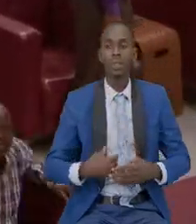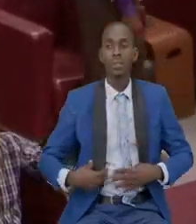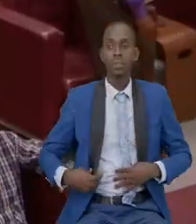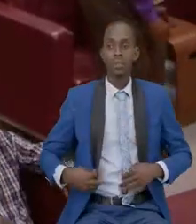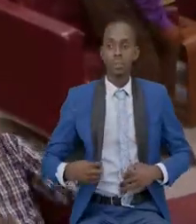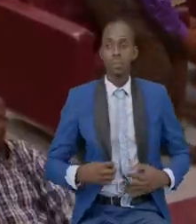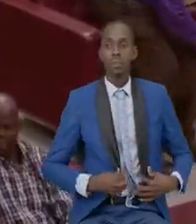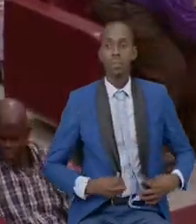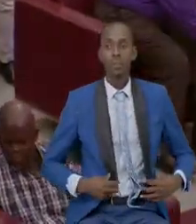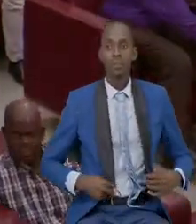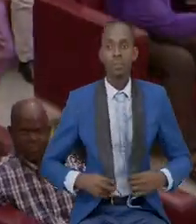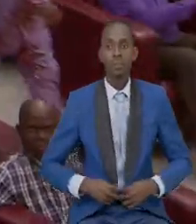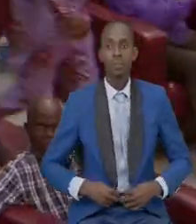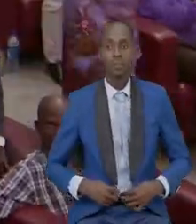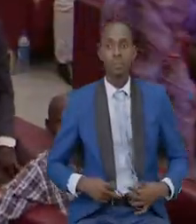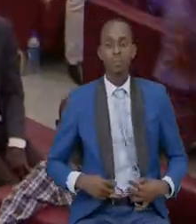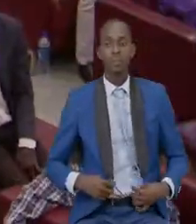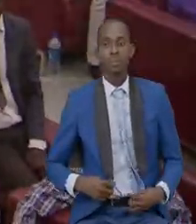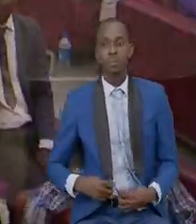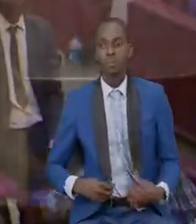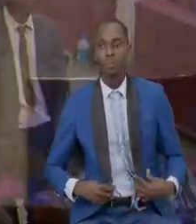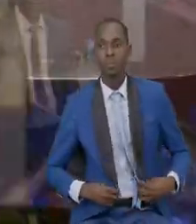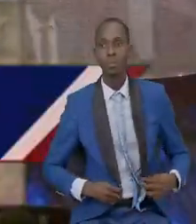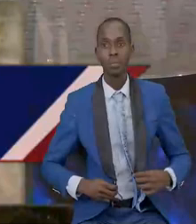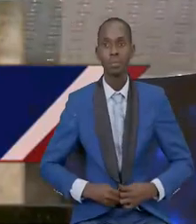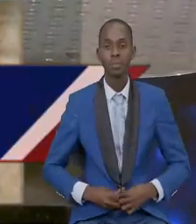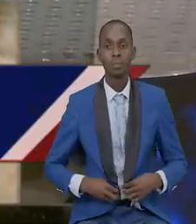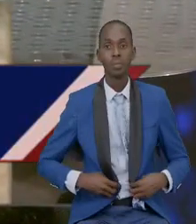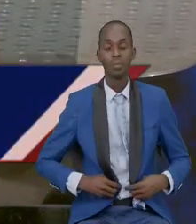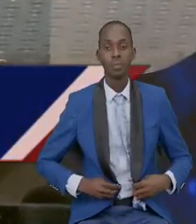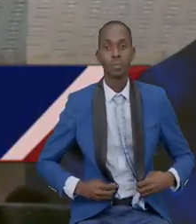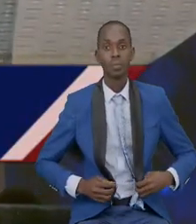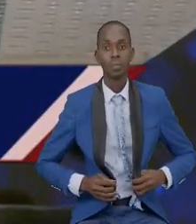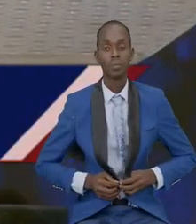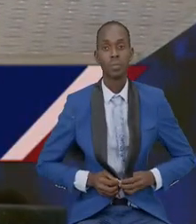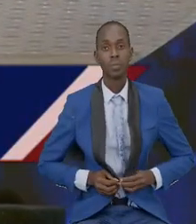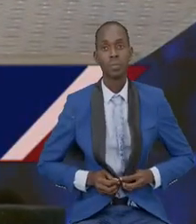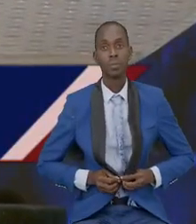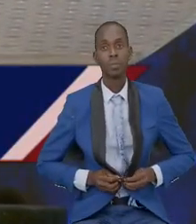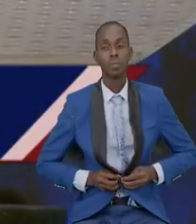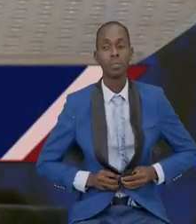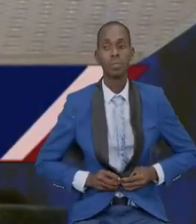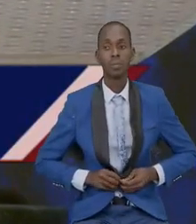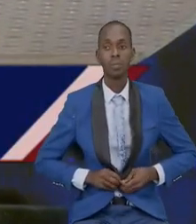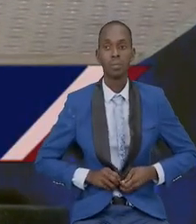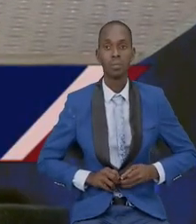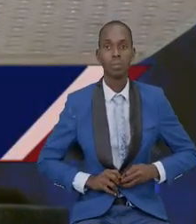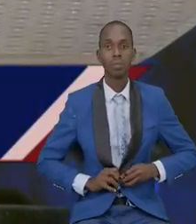amen. God bless you. You can see that we're coming to Galatians chapter 4. And we're reading from verse